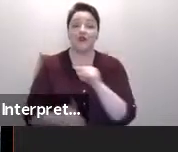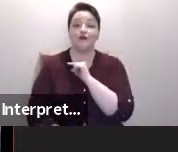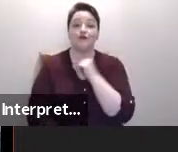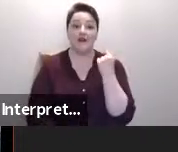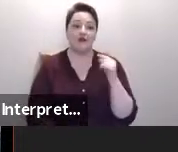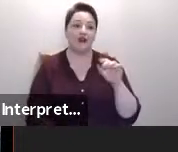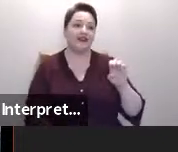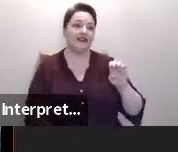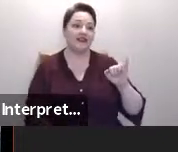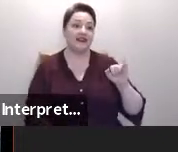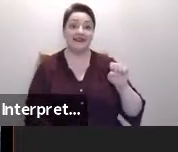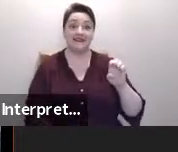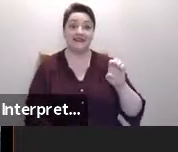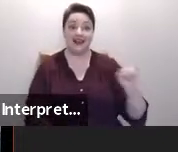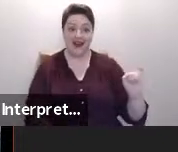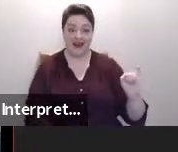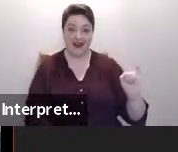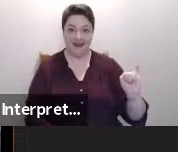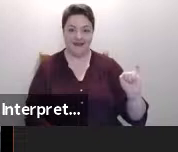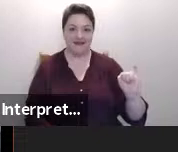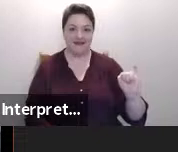Isai